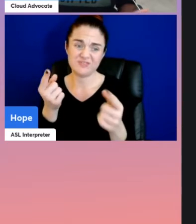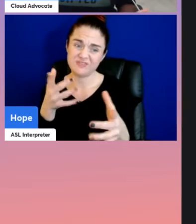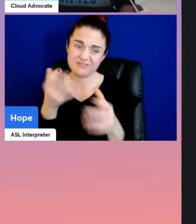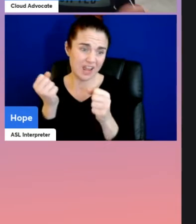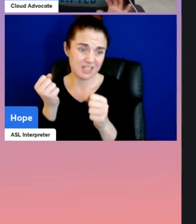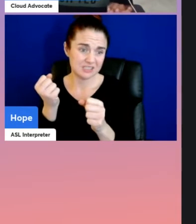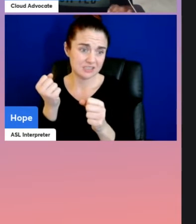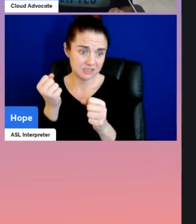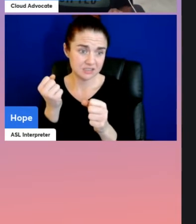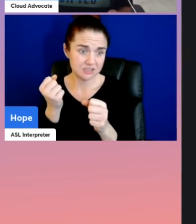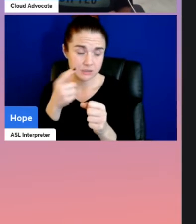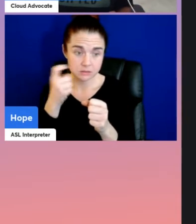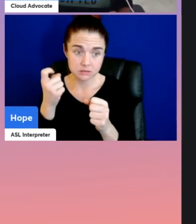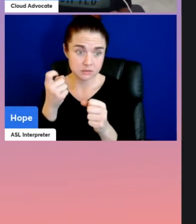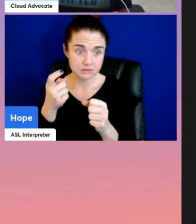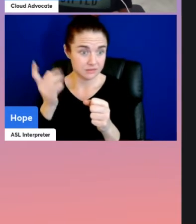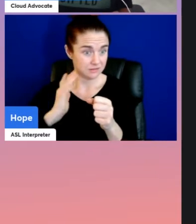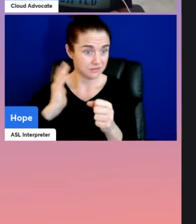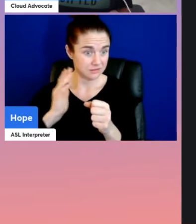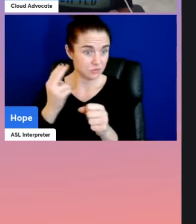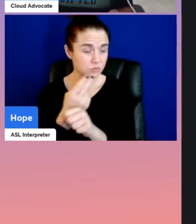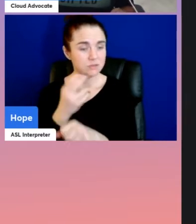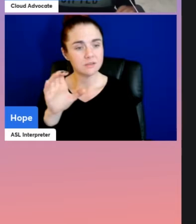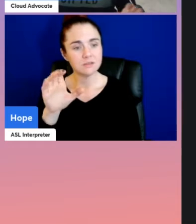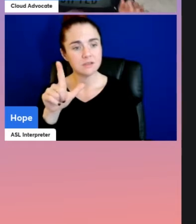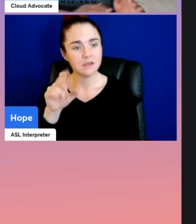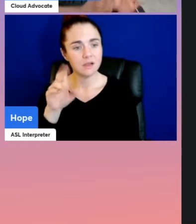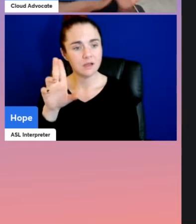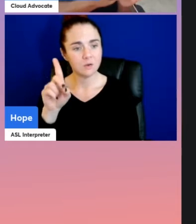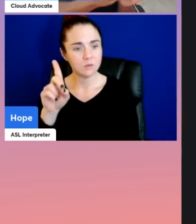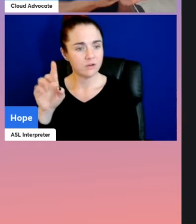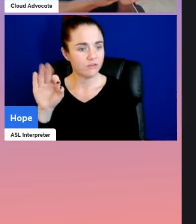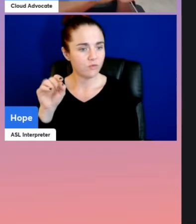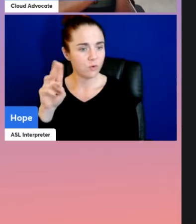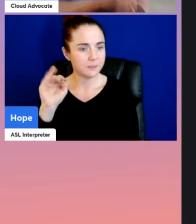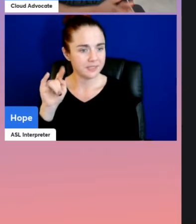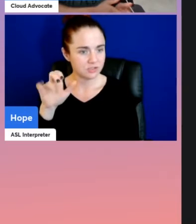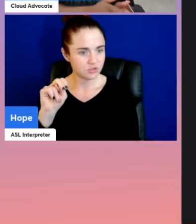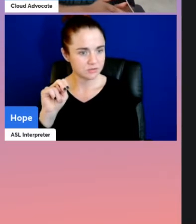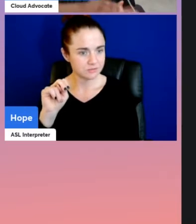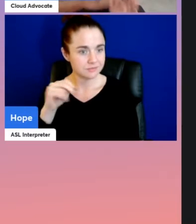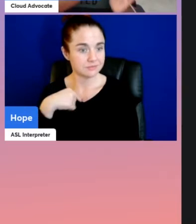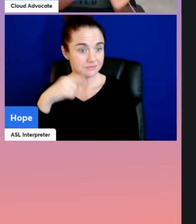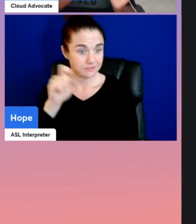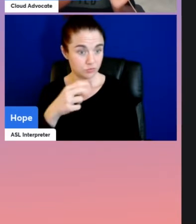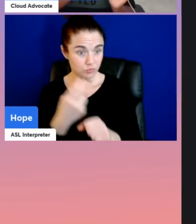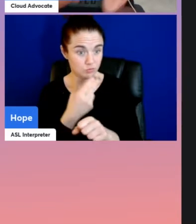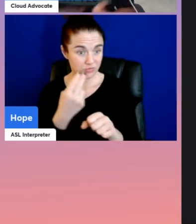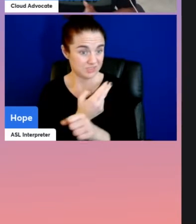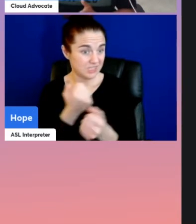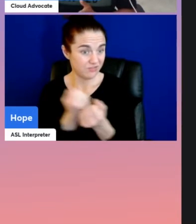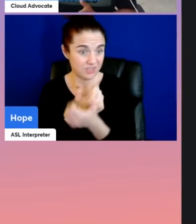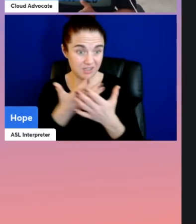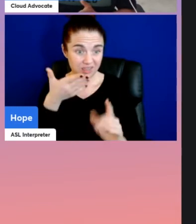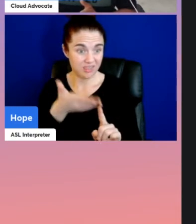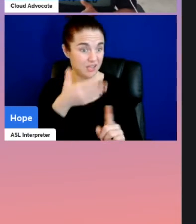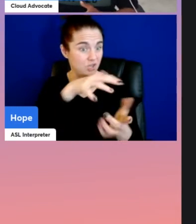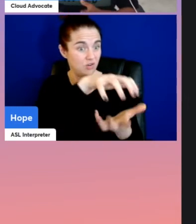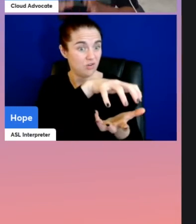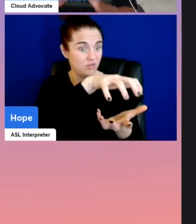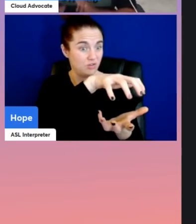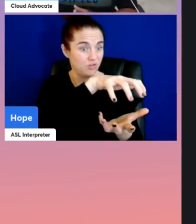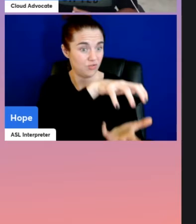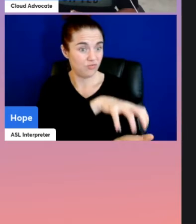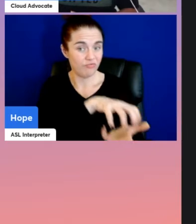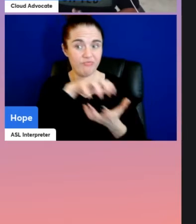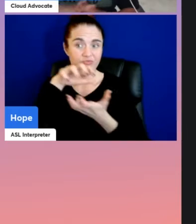because currently we were using CloudFormation. And so basically I had to take what we had in CloudFormation and put it into Terraform. And